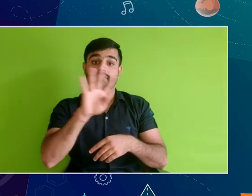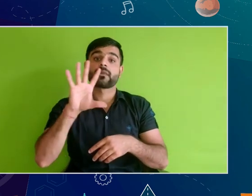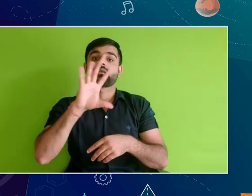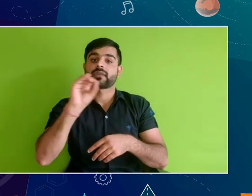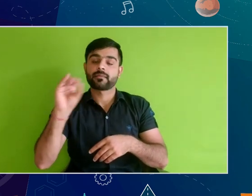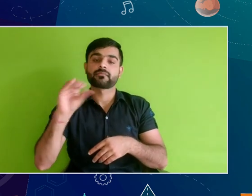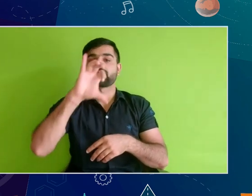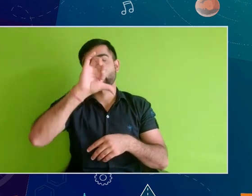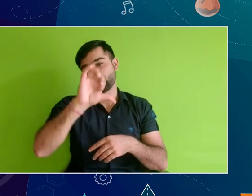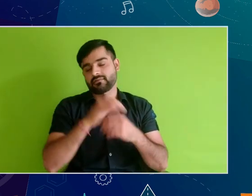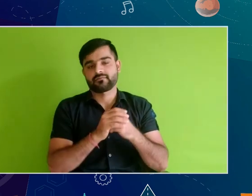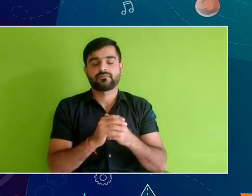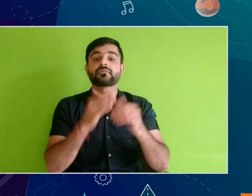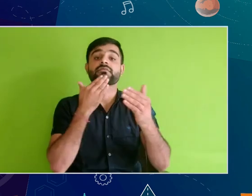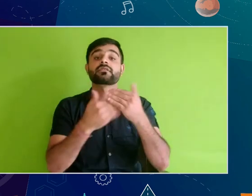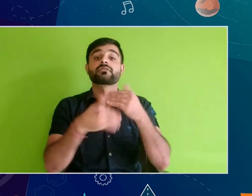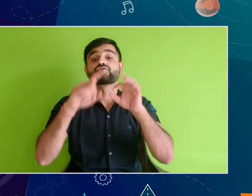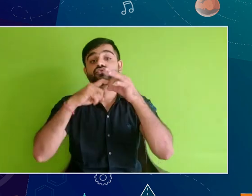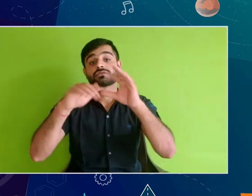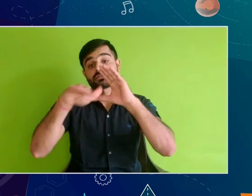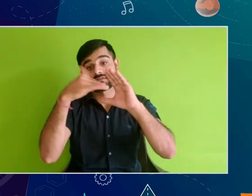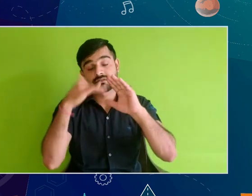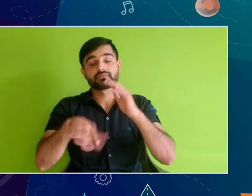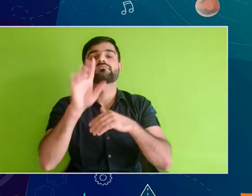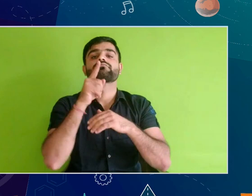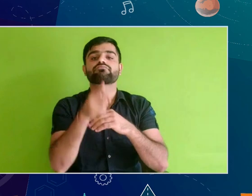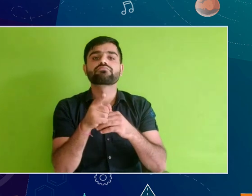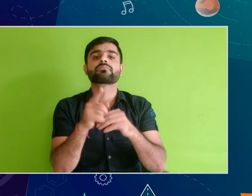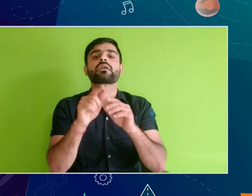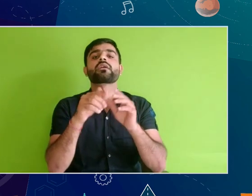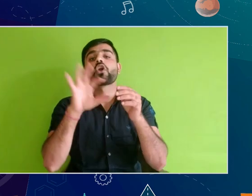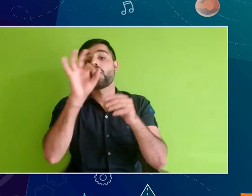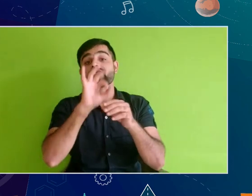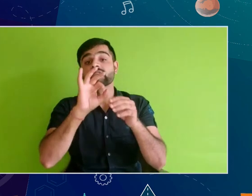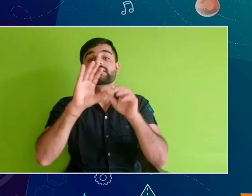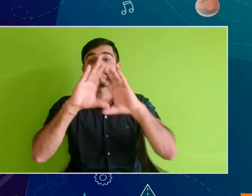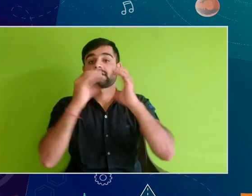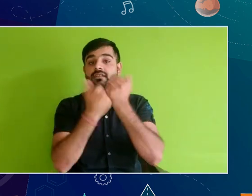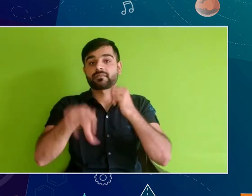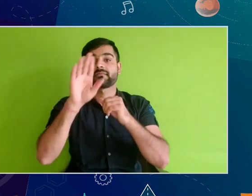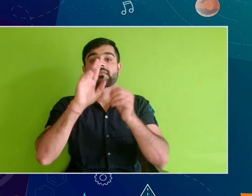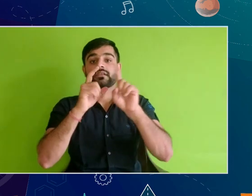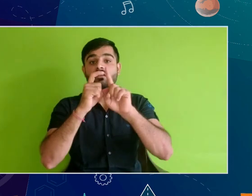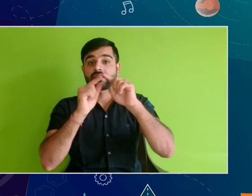8800-440-559. You can send your questions, your suggestions through mail as well on our official mail ID for class 5, which is